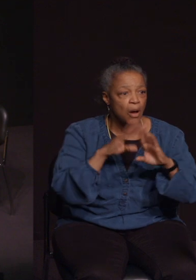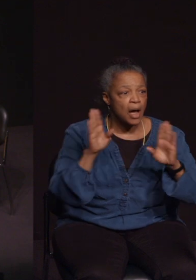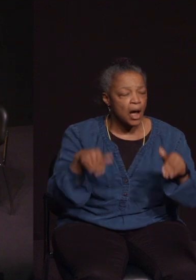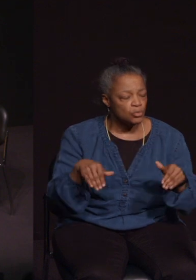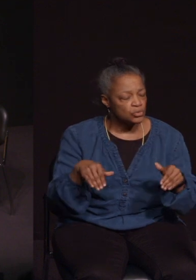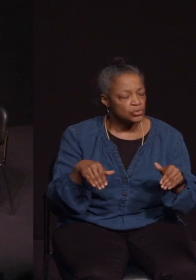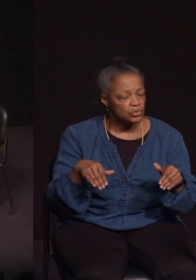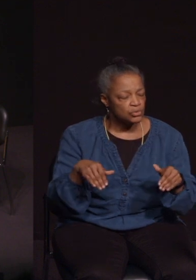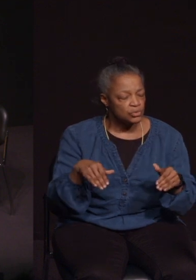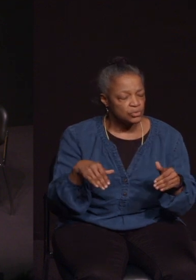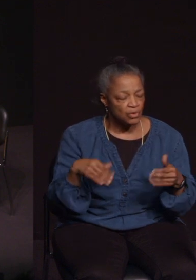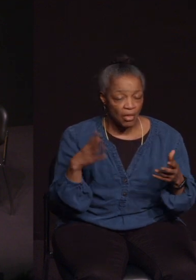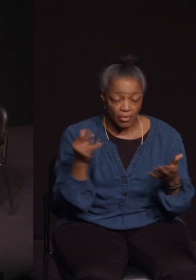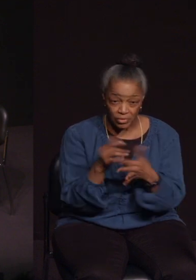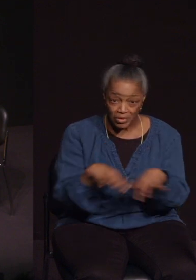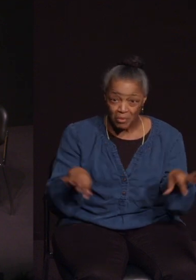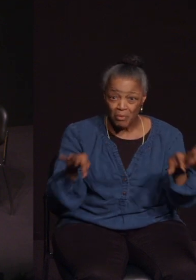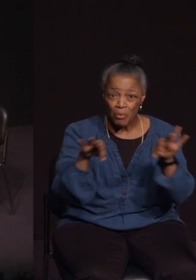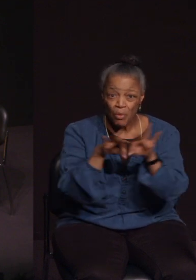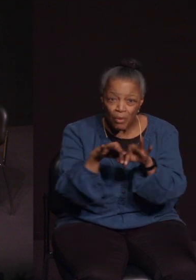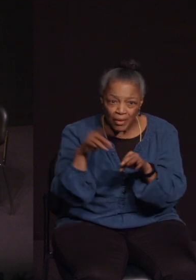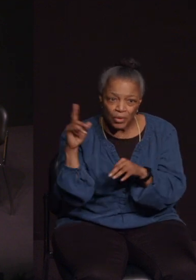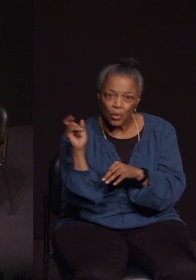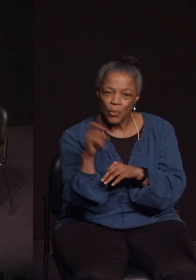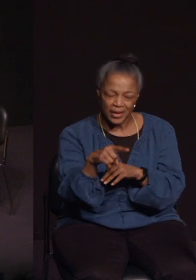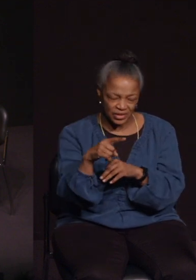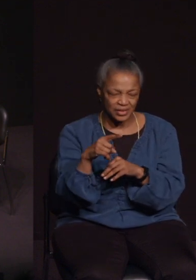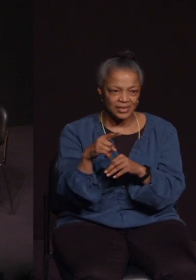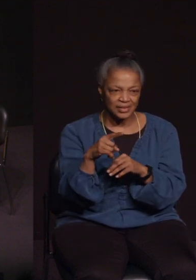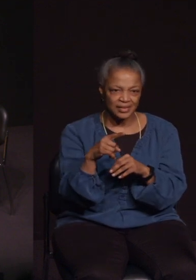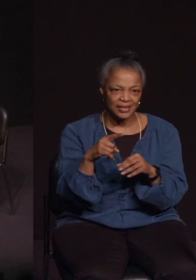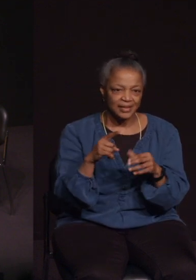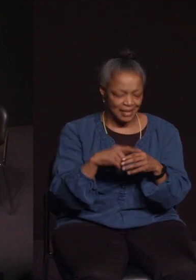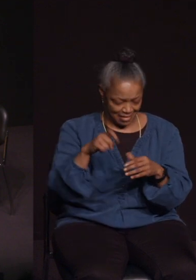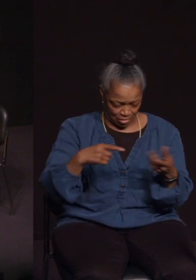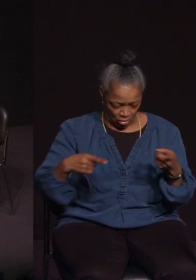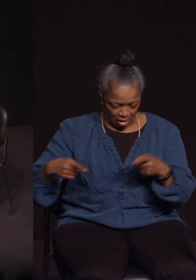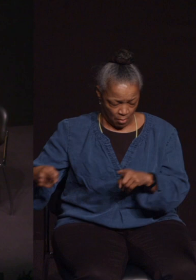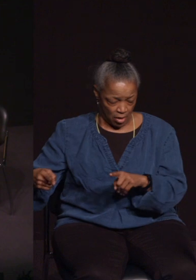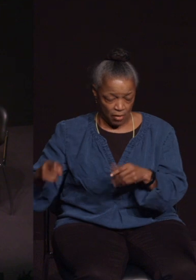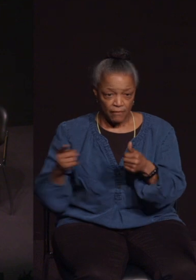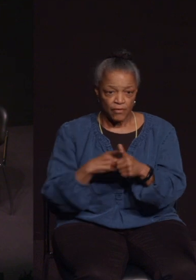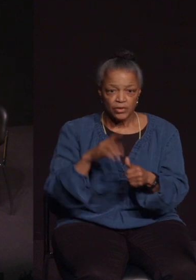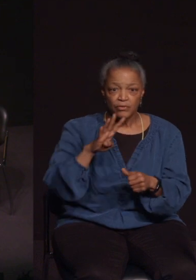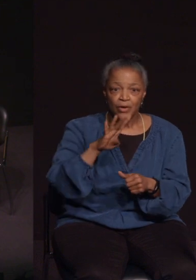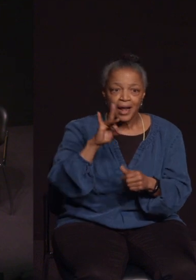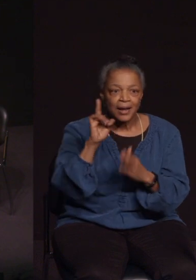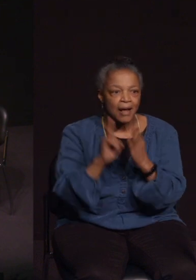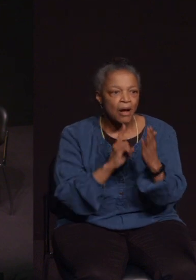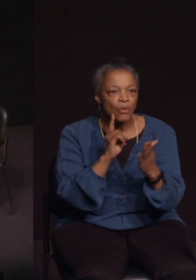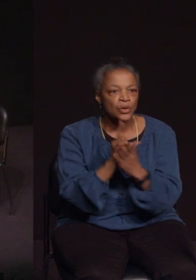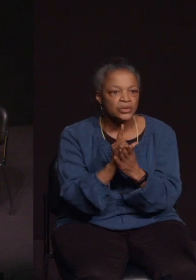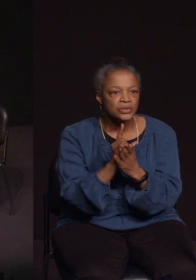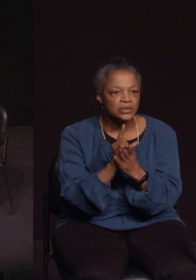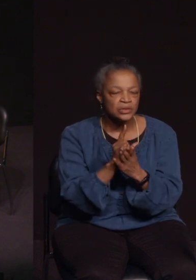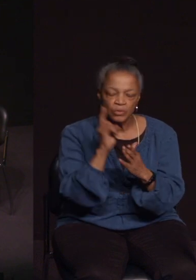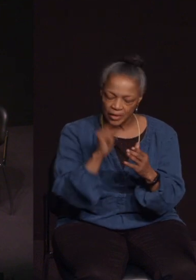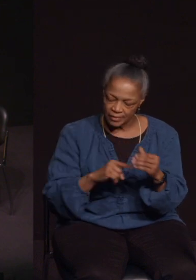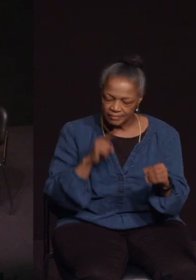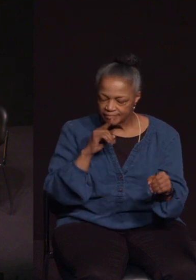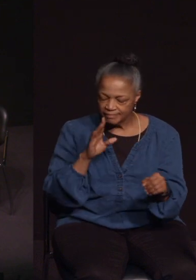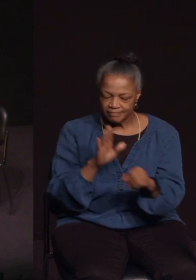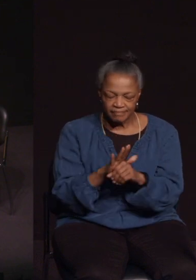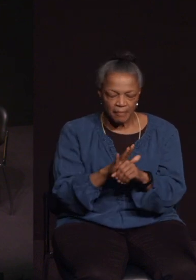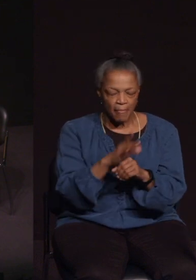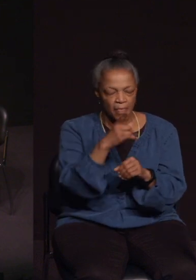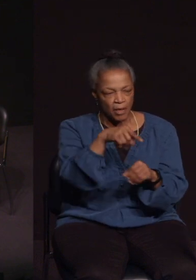And those are the important questions that that need to happen right on, you know. And we need to make sure that these